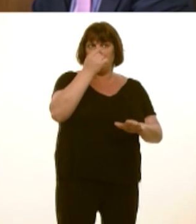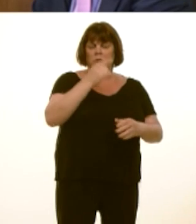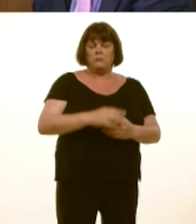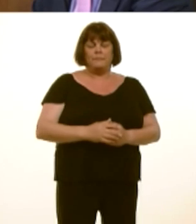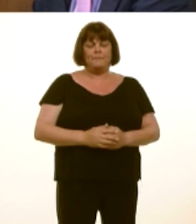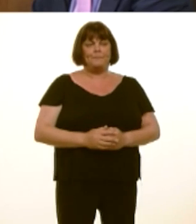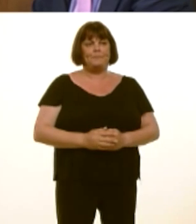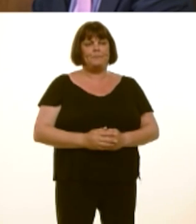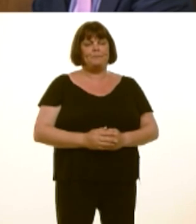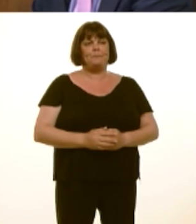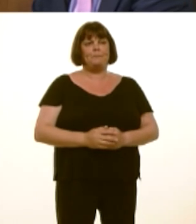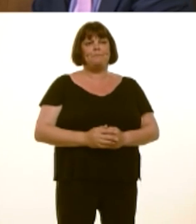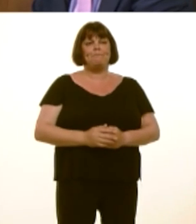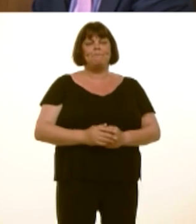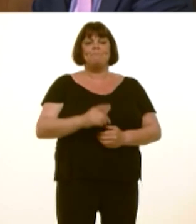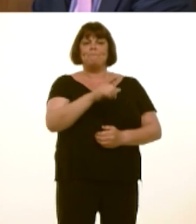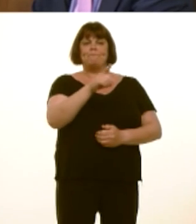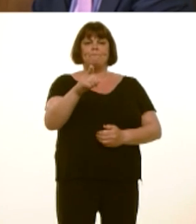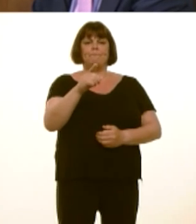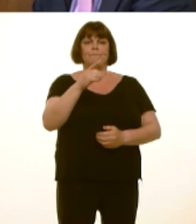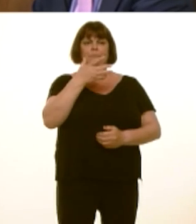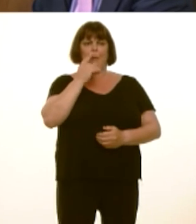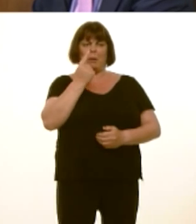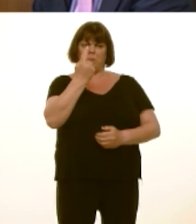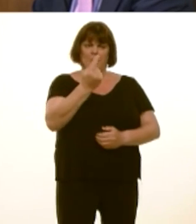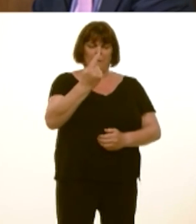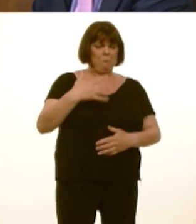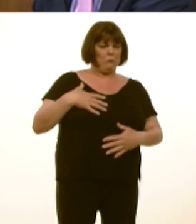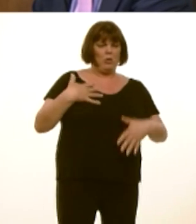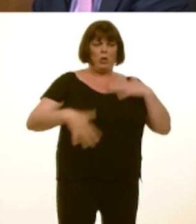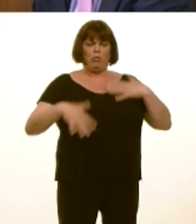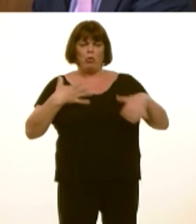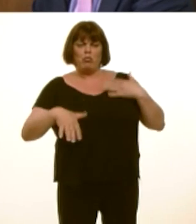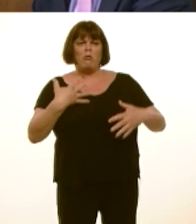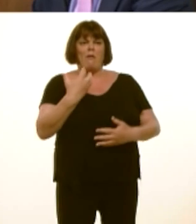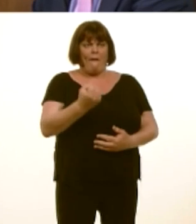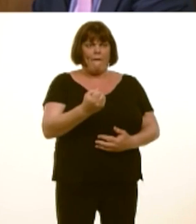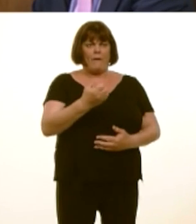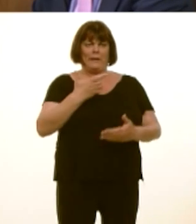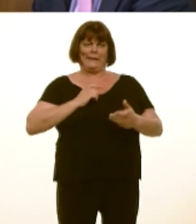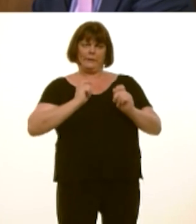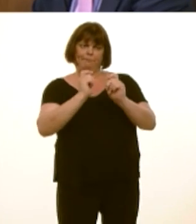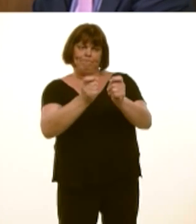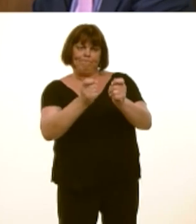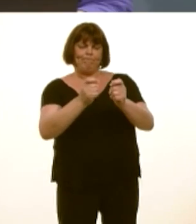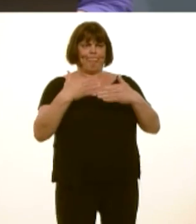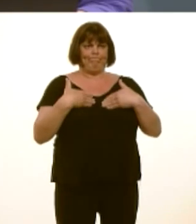of course, to deal with the injuries that people have suffered as a result of the events